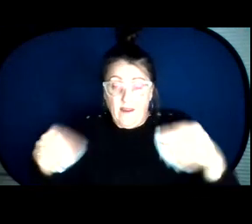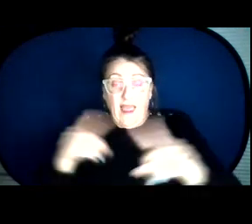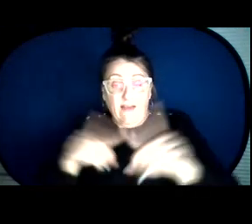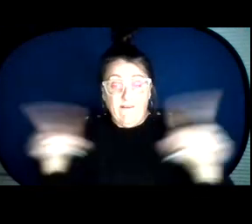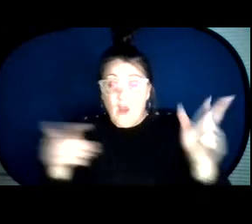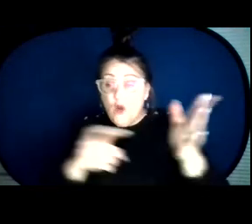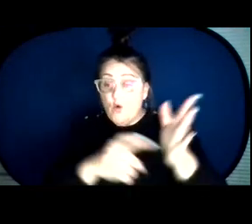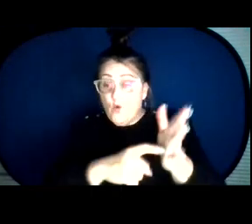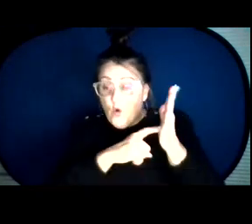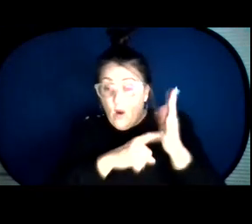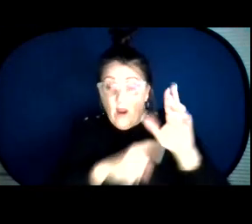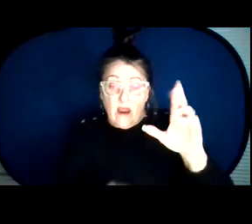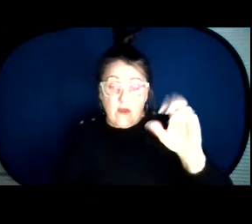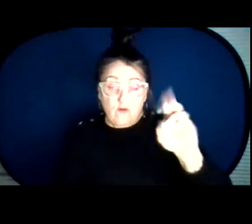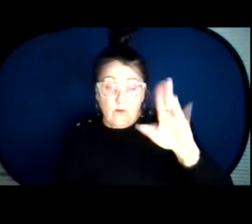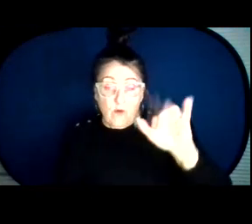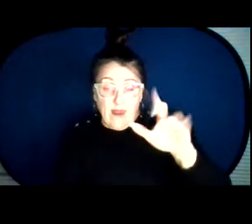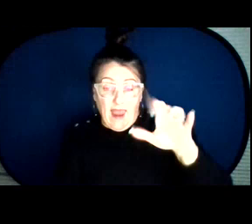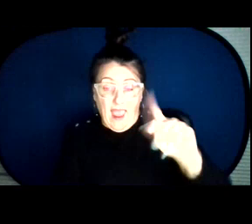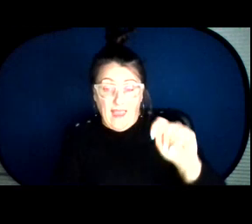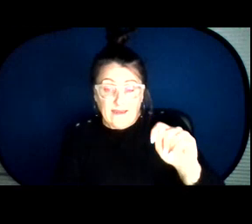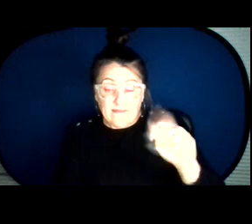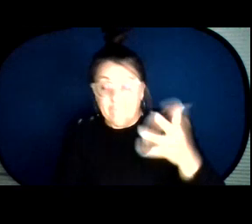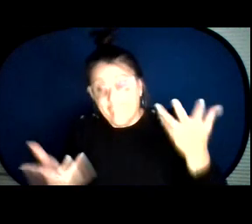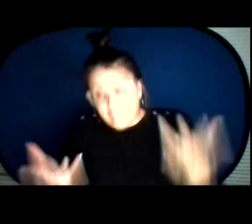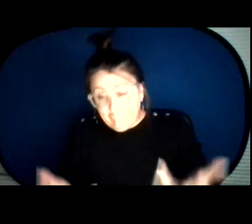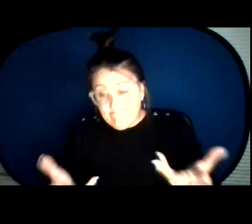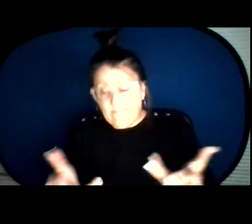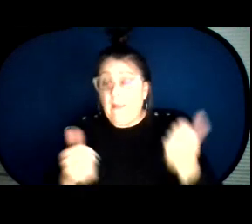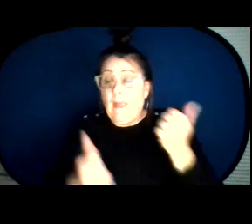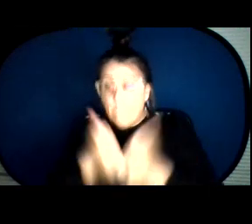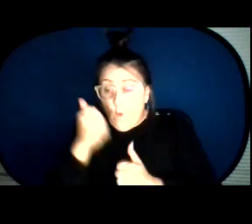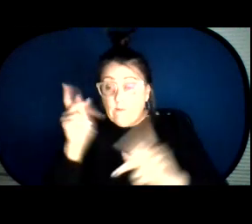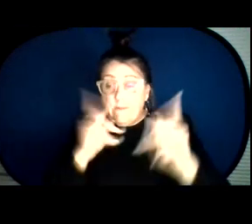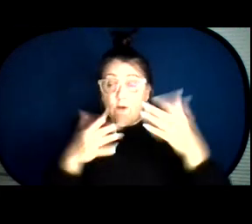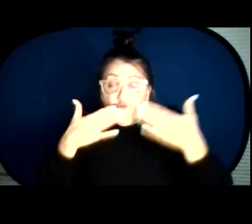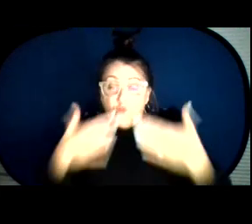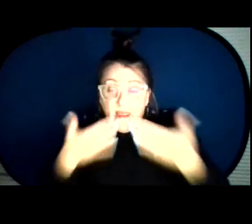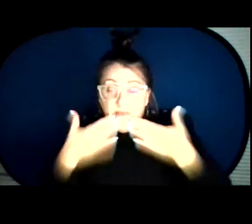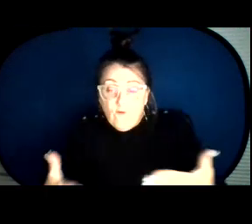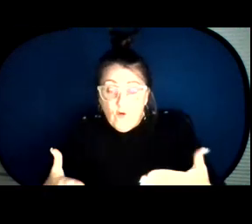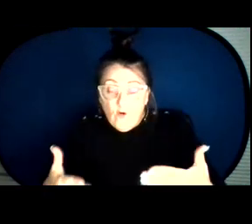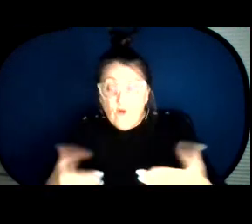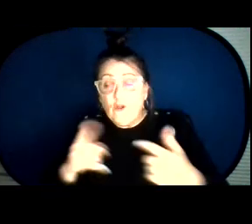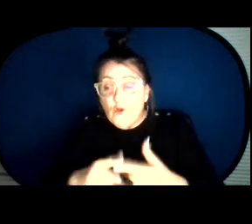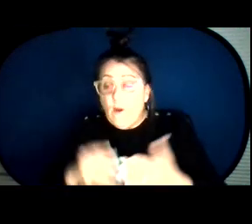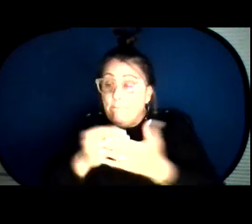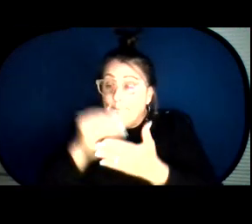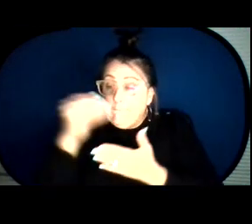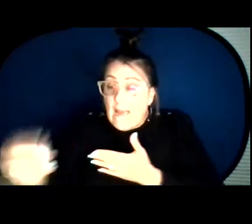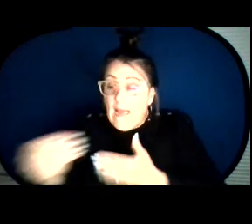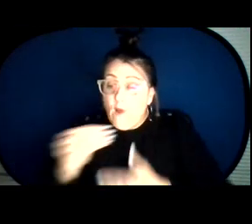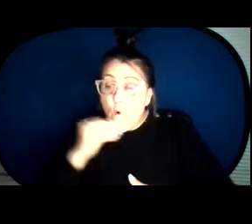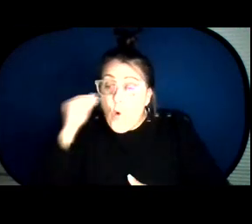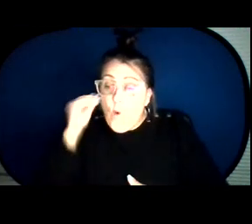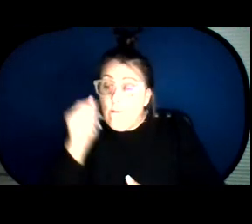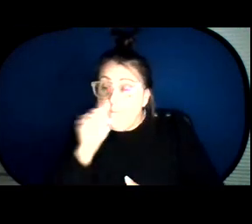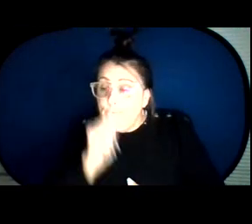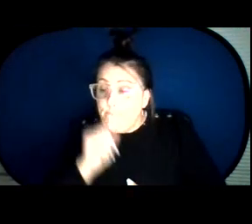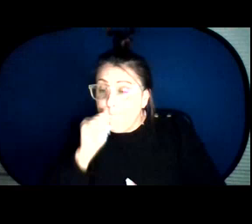by the Roberti Act. While most tenants are grateful for the opportunity to become homeowners and are being very patient with the